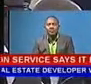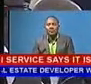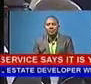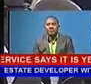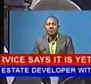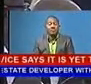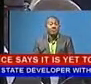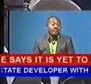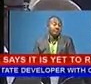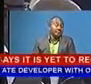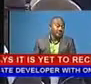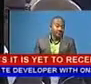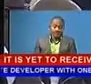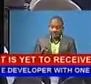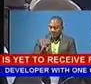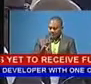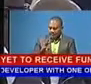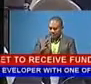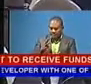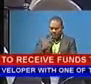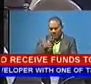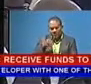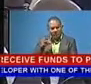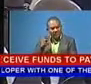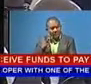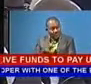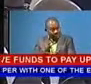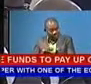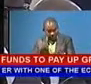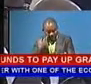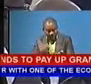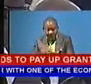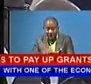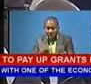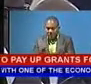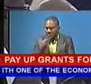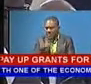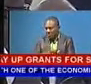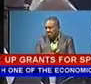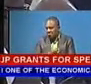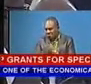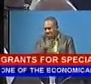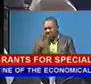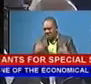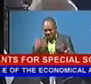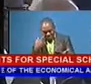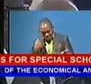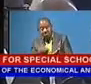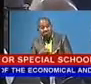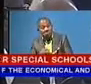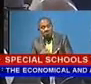that the witness spoke about are evident on the face of the pink sheets, and categorization,